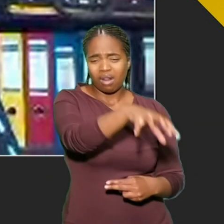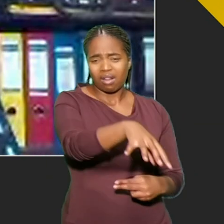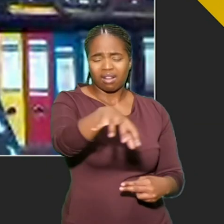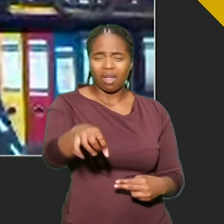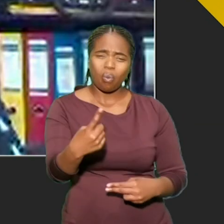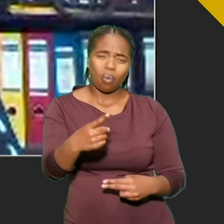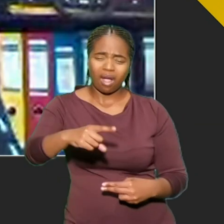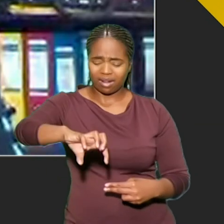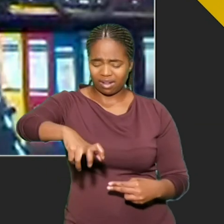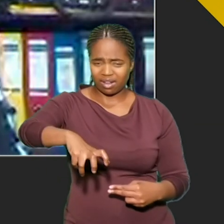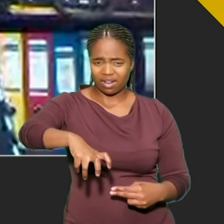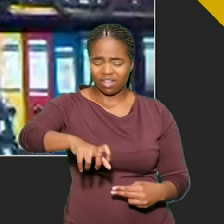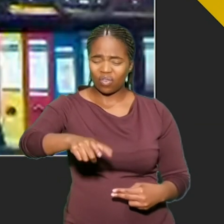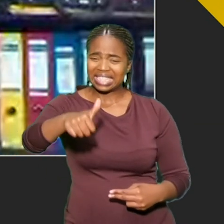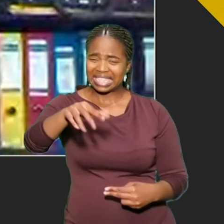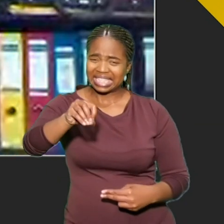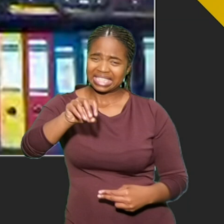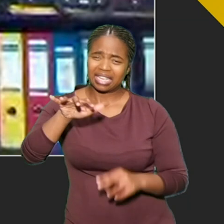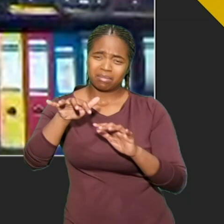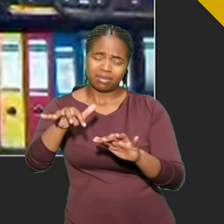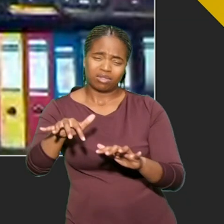water tank for every 60 people.